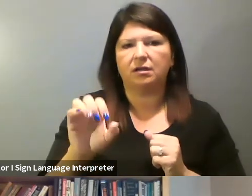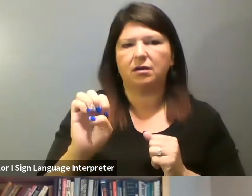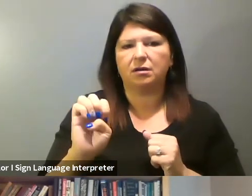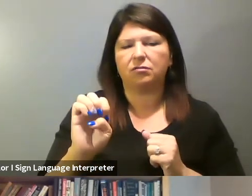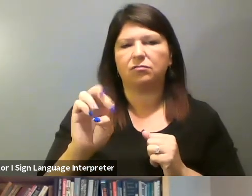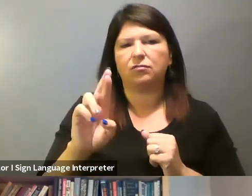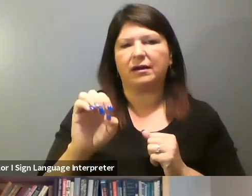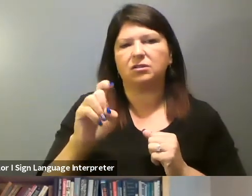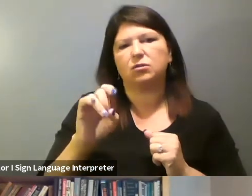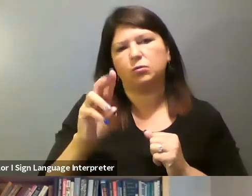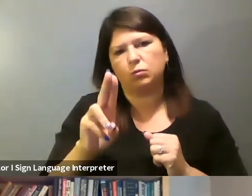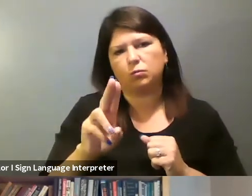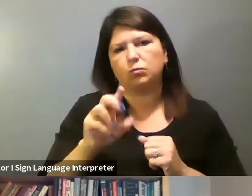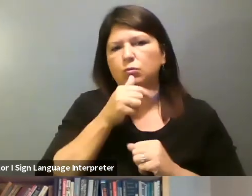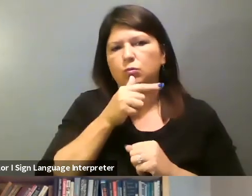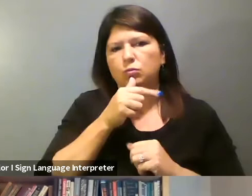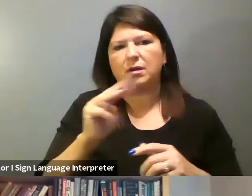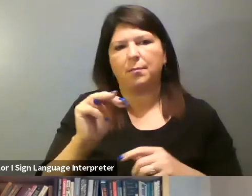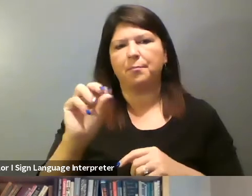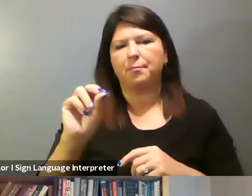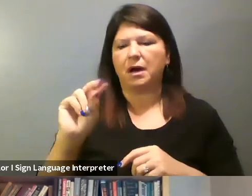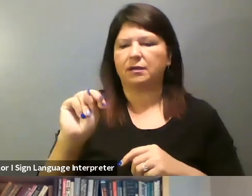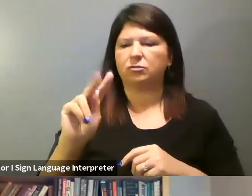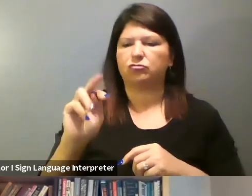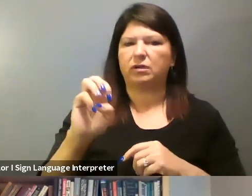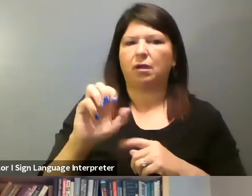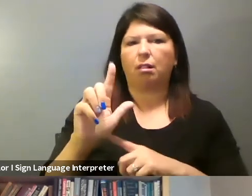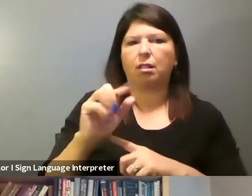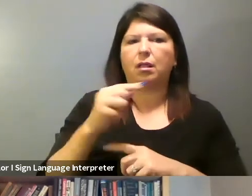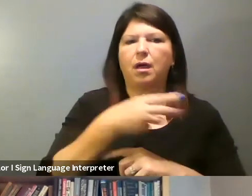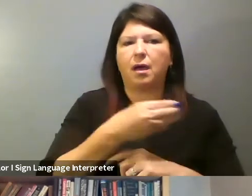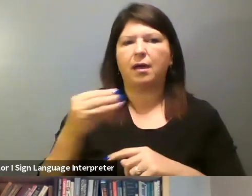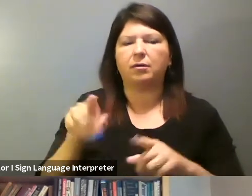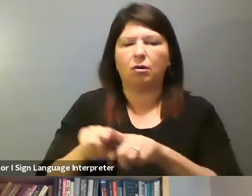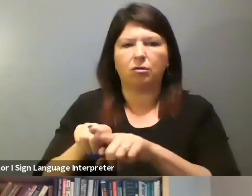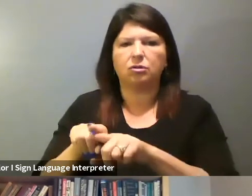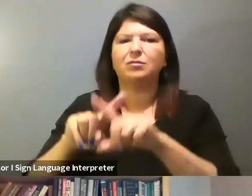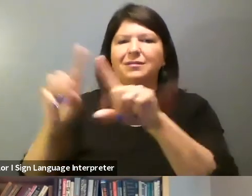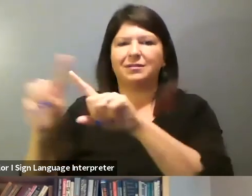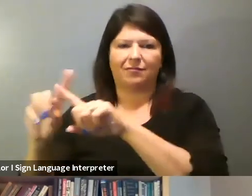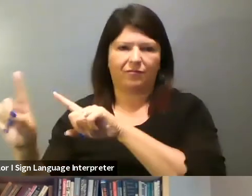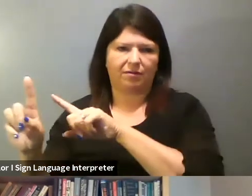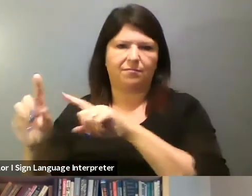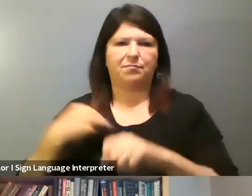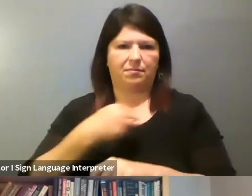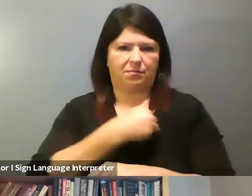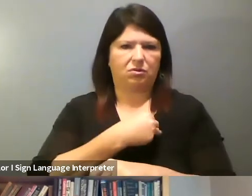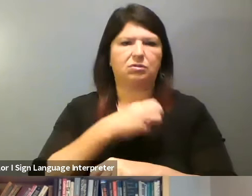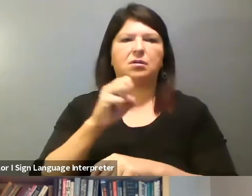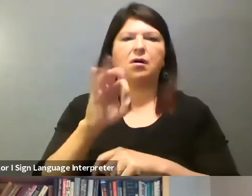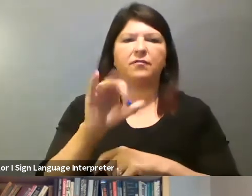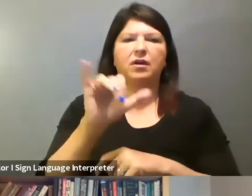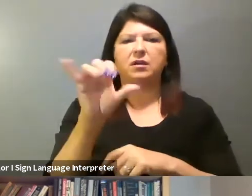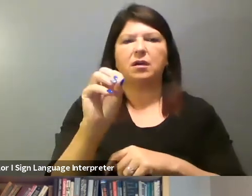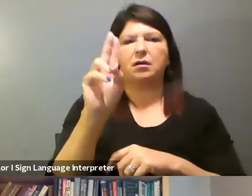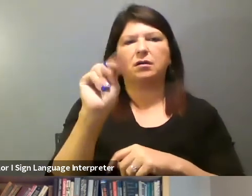And Mutula and different members of the Black Panther, different members of the Young Lords came from South Bronx to New